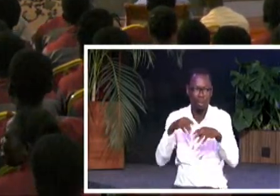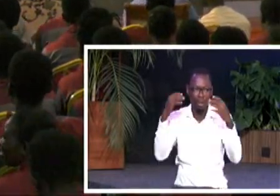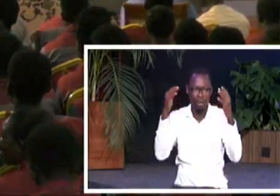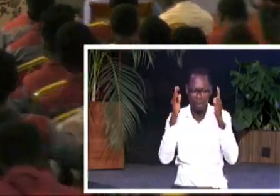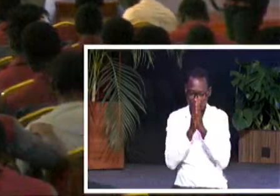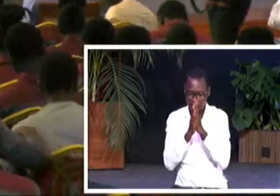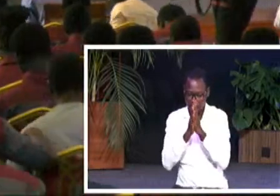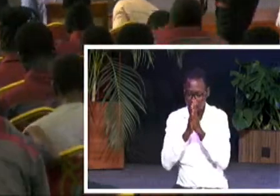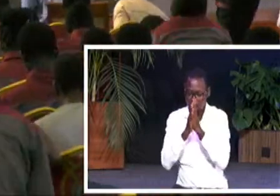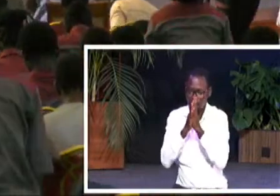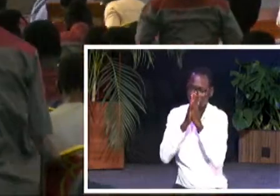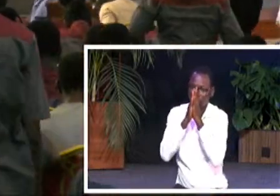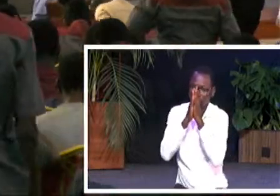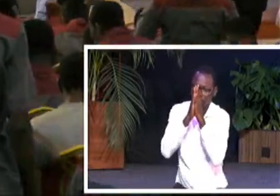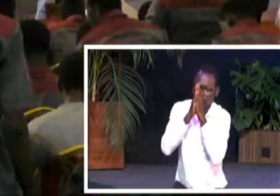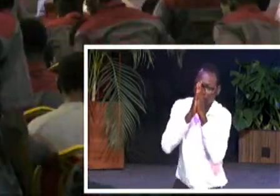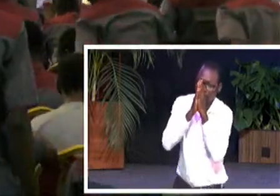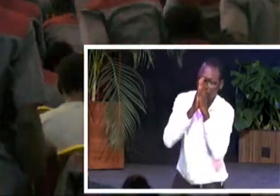close.